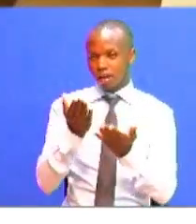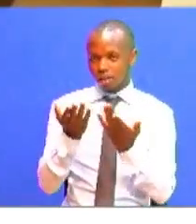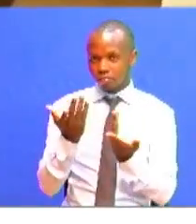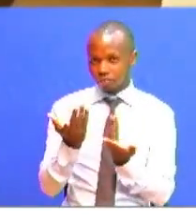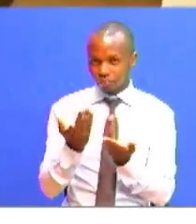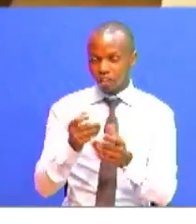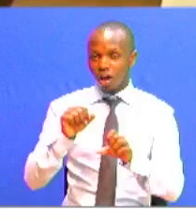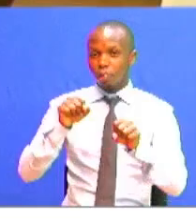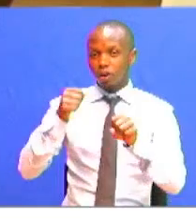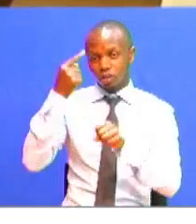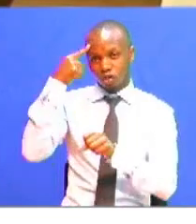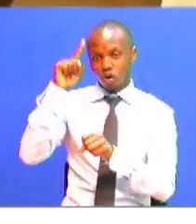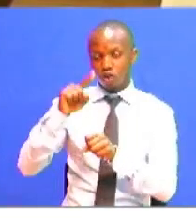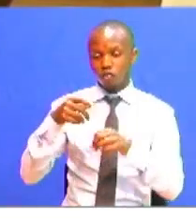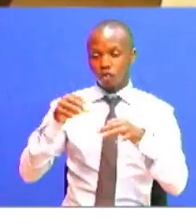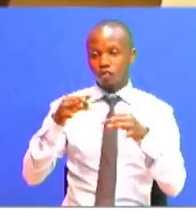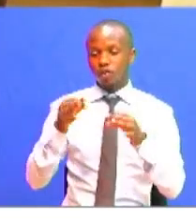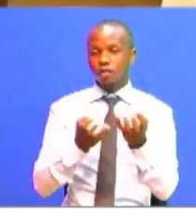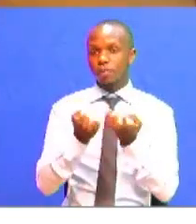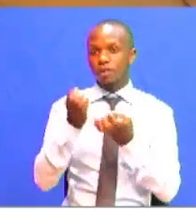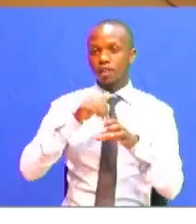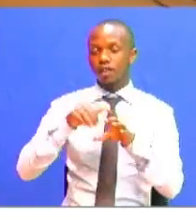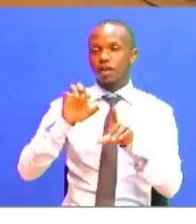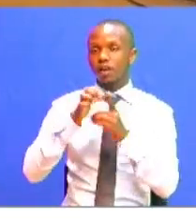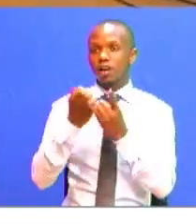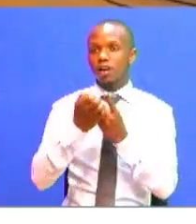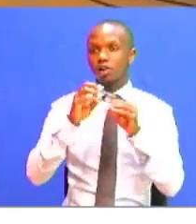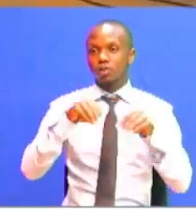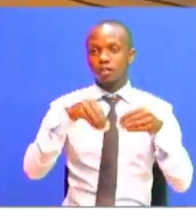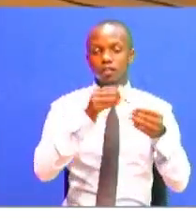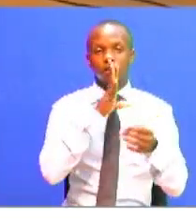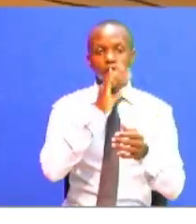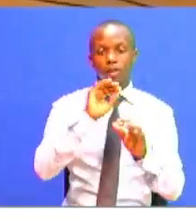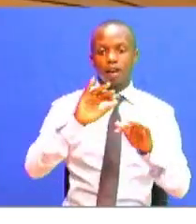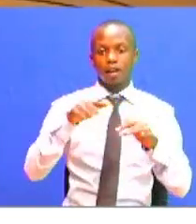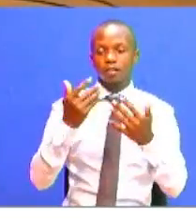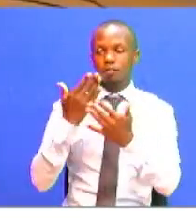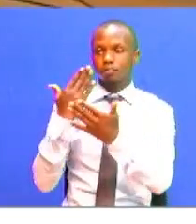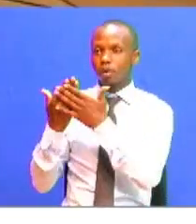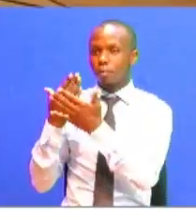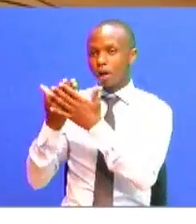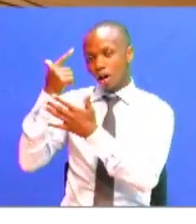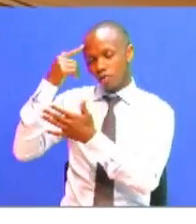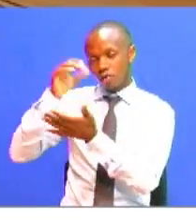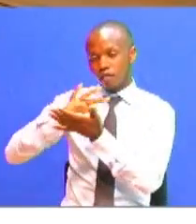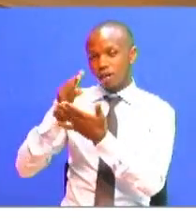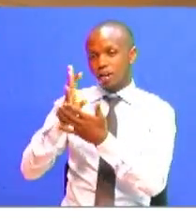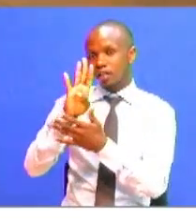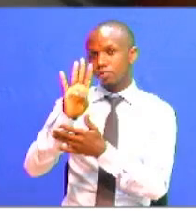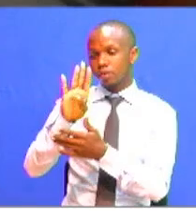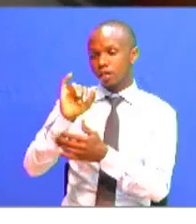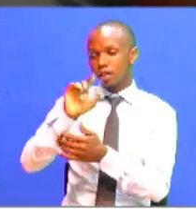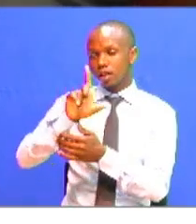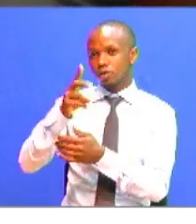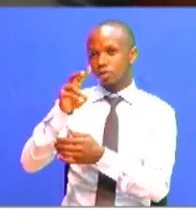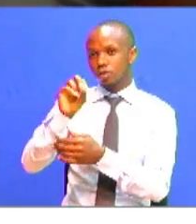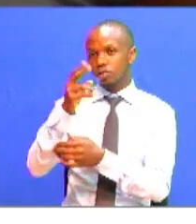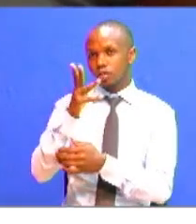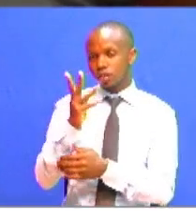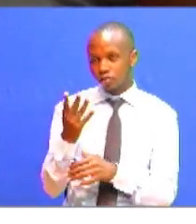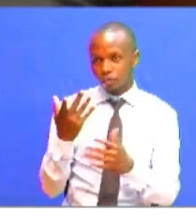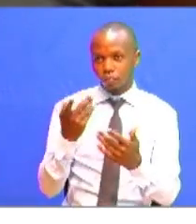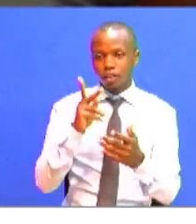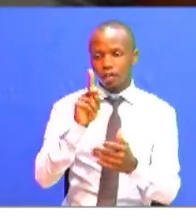of the potential unfriendly business environment that might be brought about by some of the proposed taxes in the Finance Bill of 2024. According to Kevin Chege,